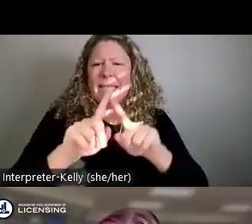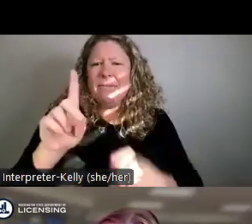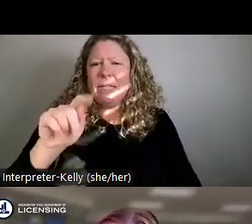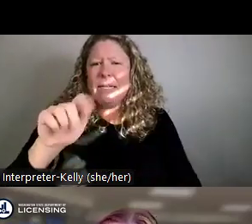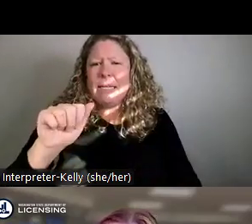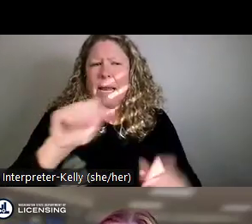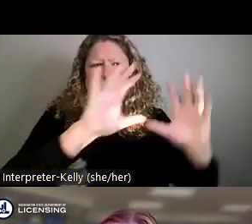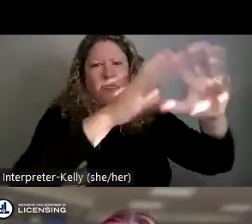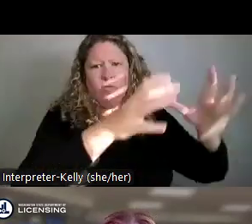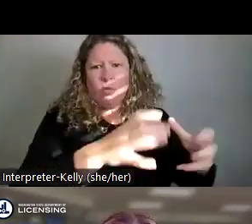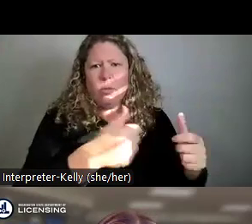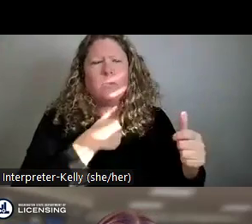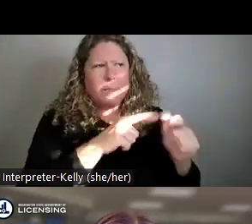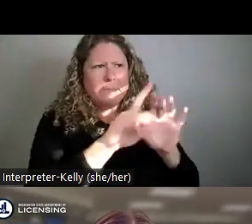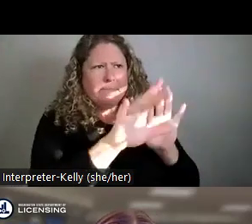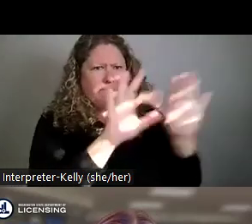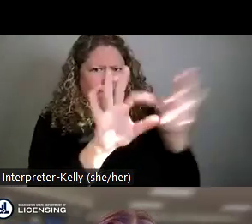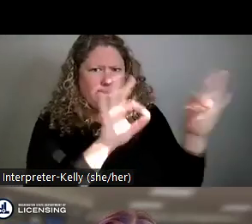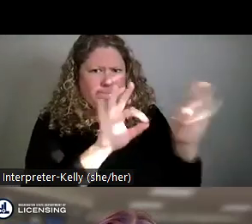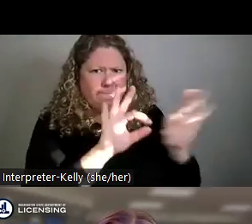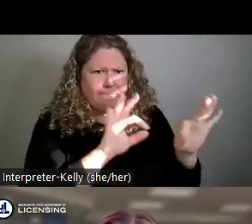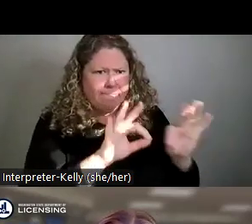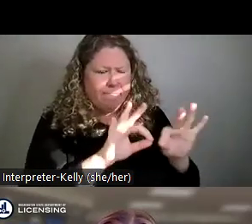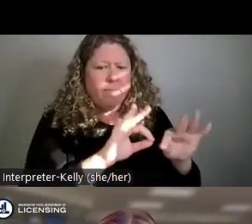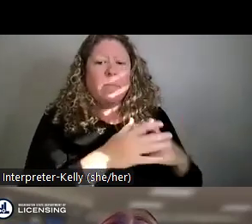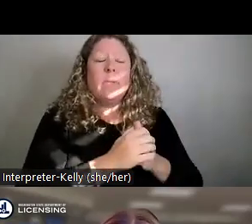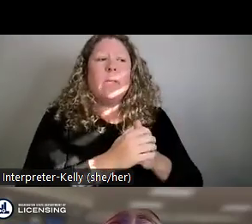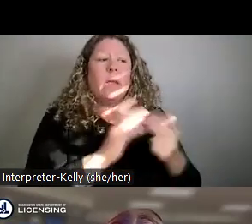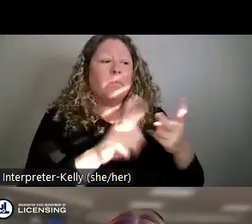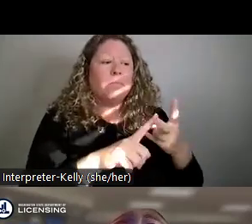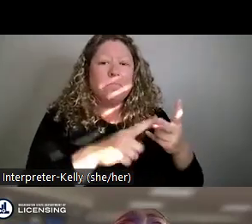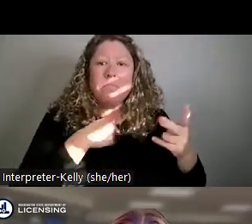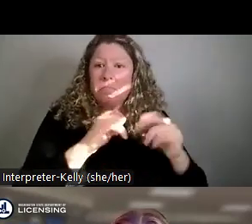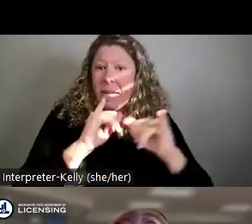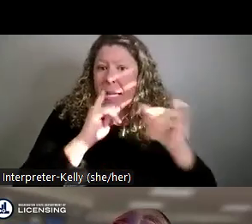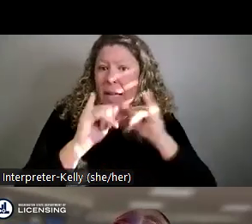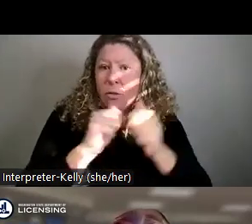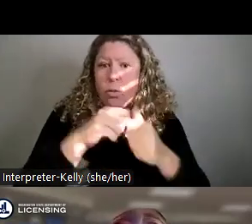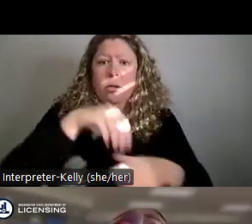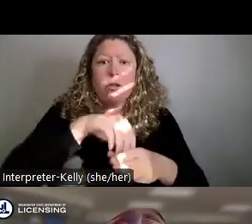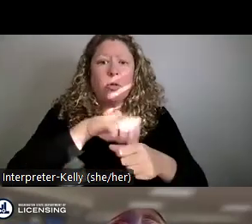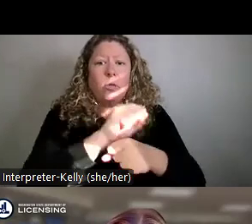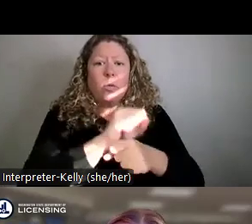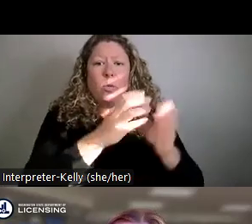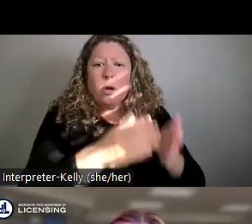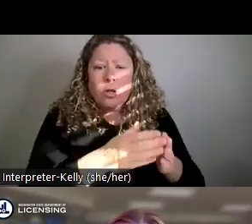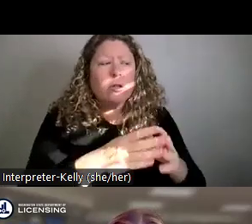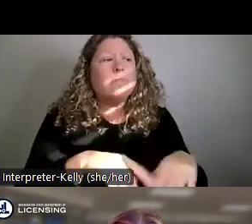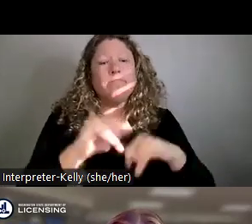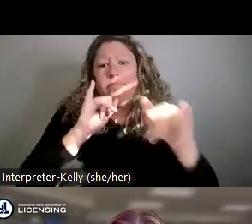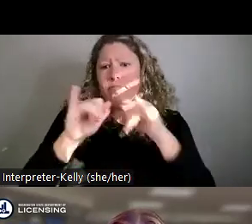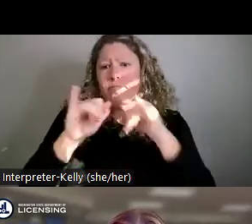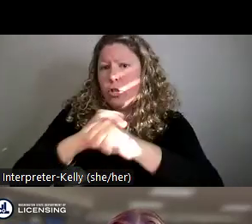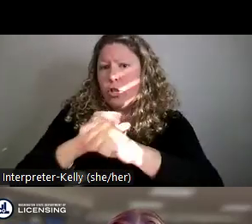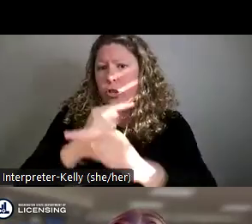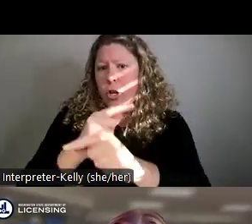DOL. I also facilitated interviews with internal employees as well as security guard companies. And